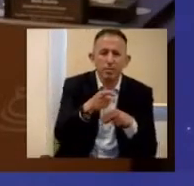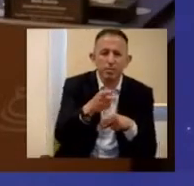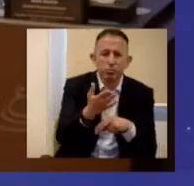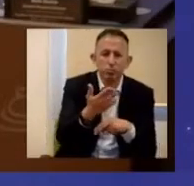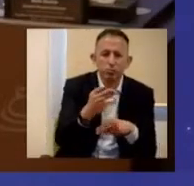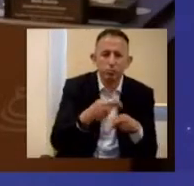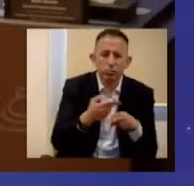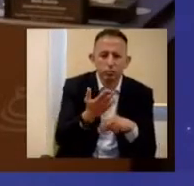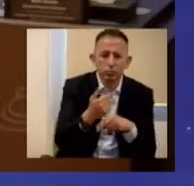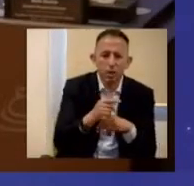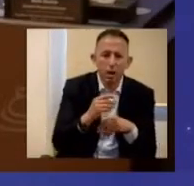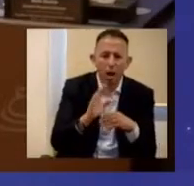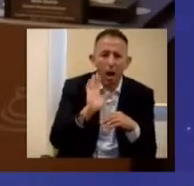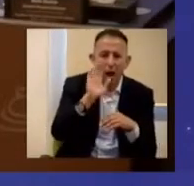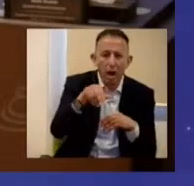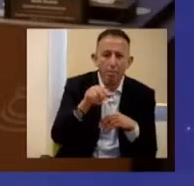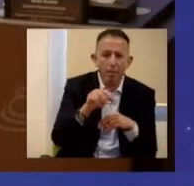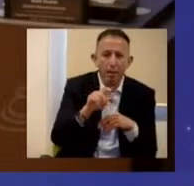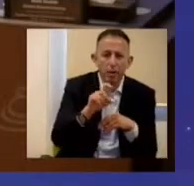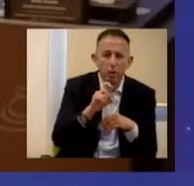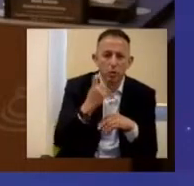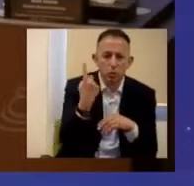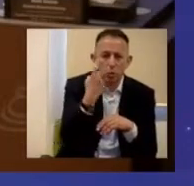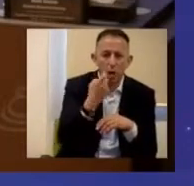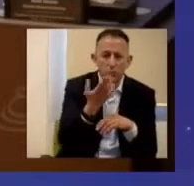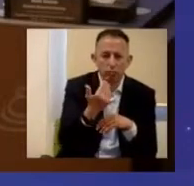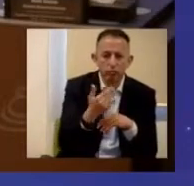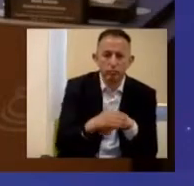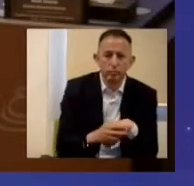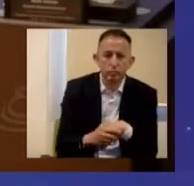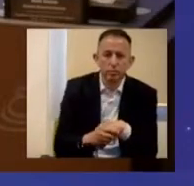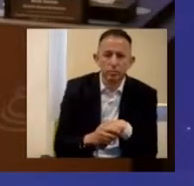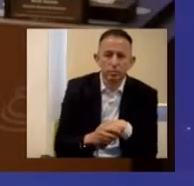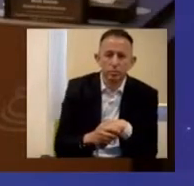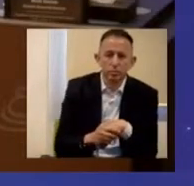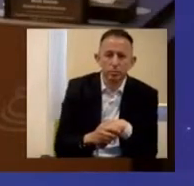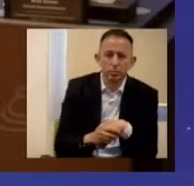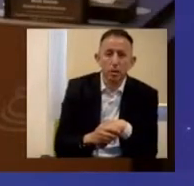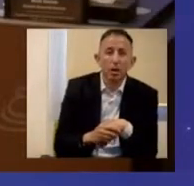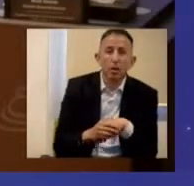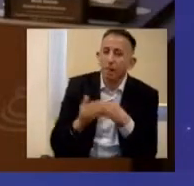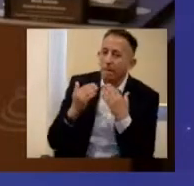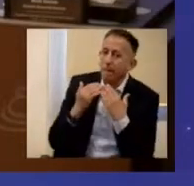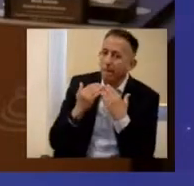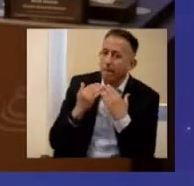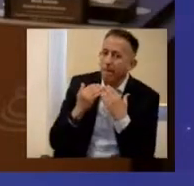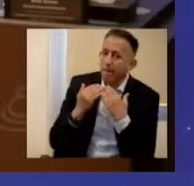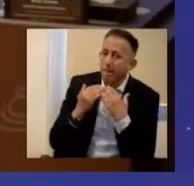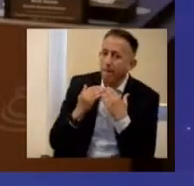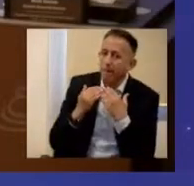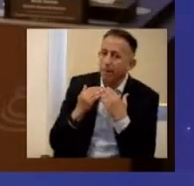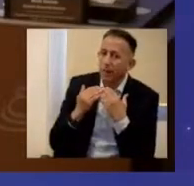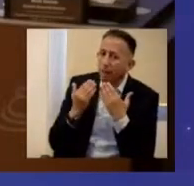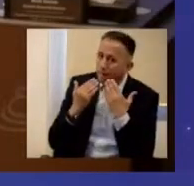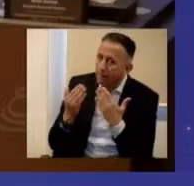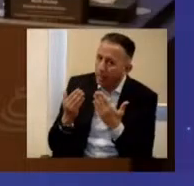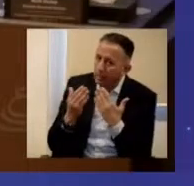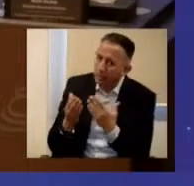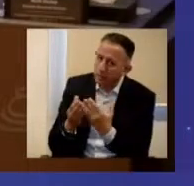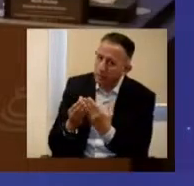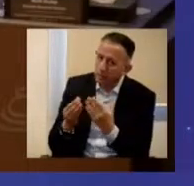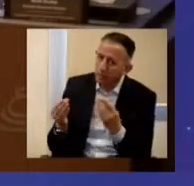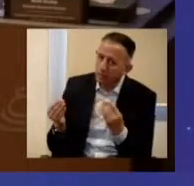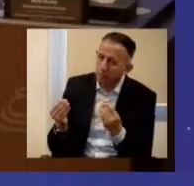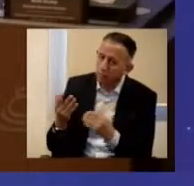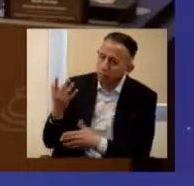translation? Yes, okay. Thank you. Thank you for your fascinating presentation. I have a